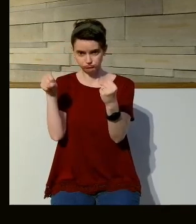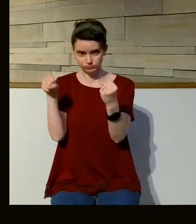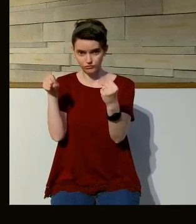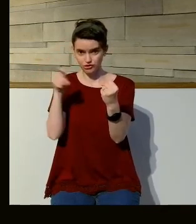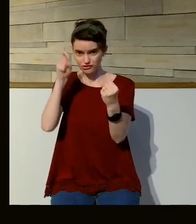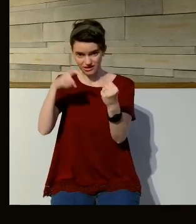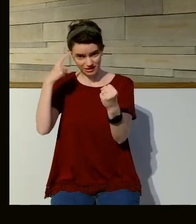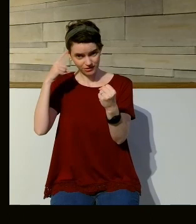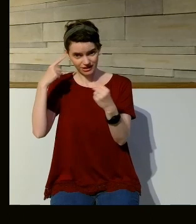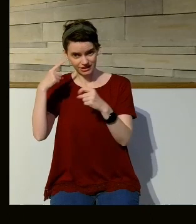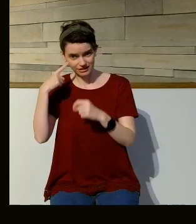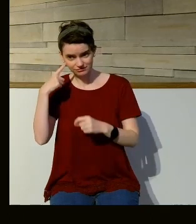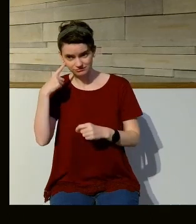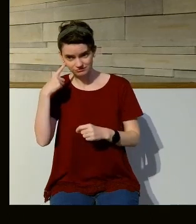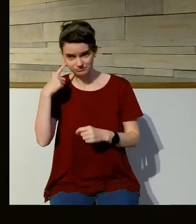Do you need a brain to think?